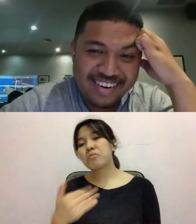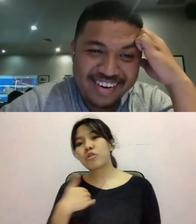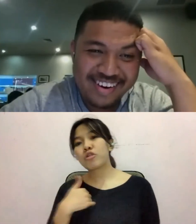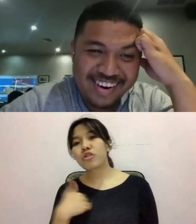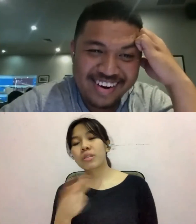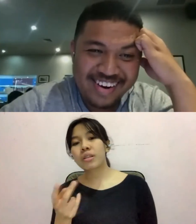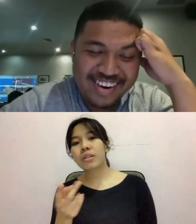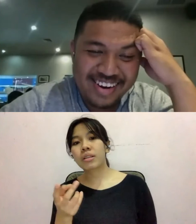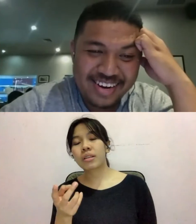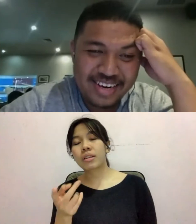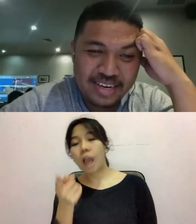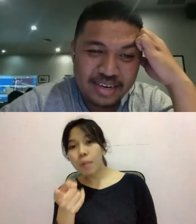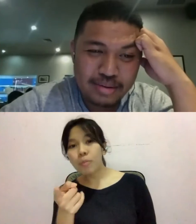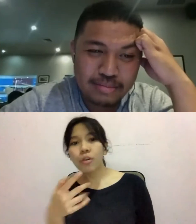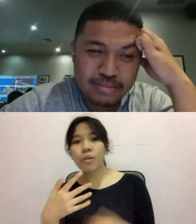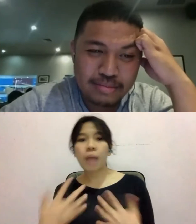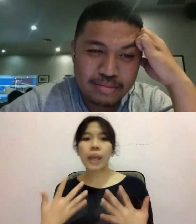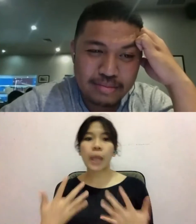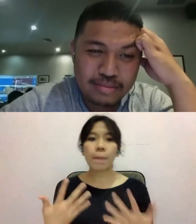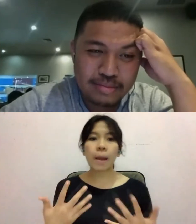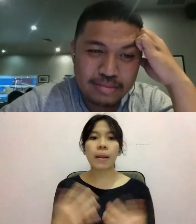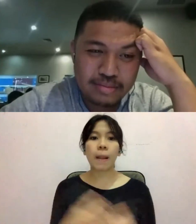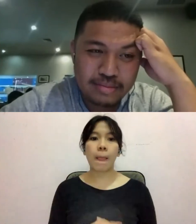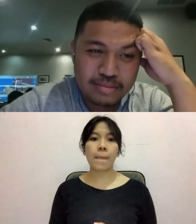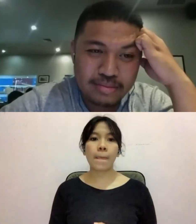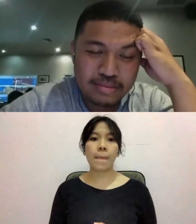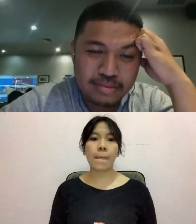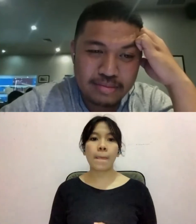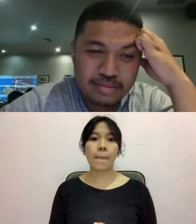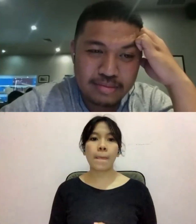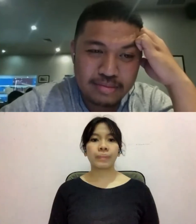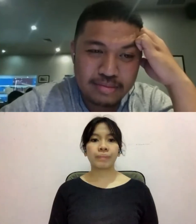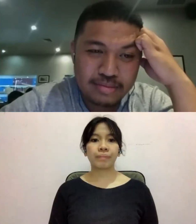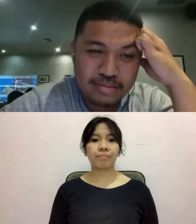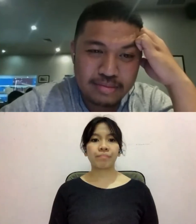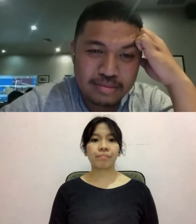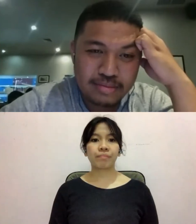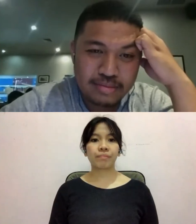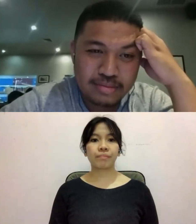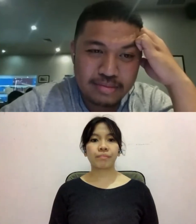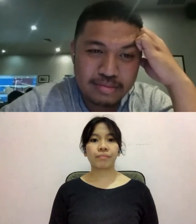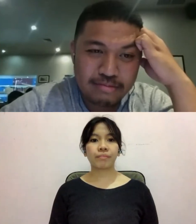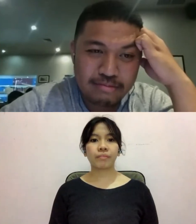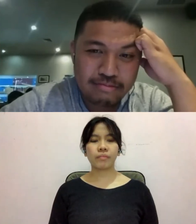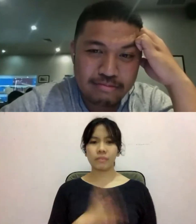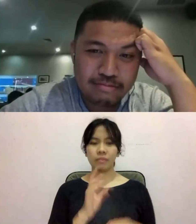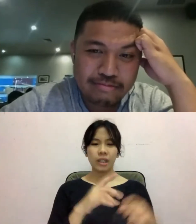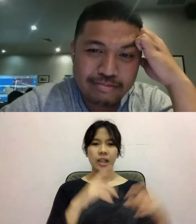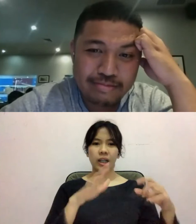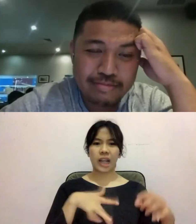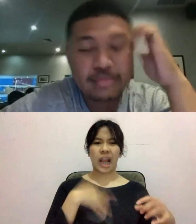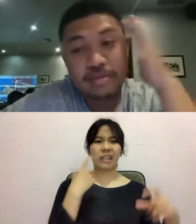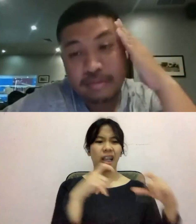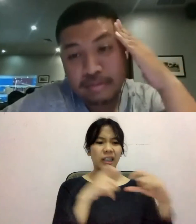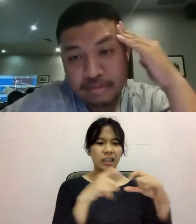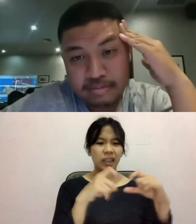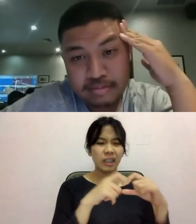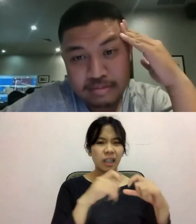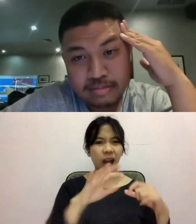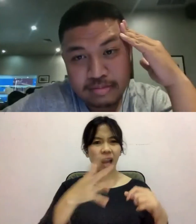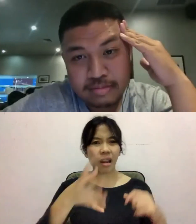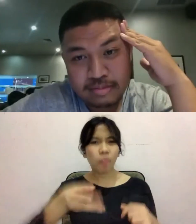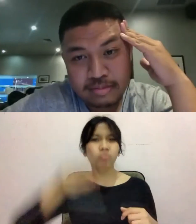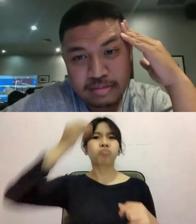How would you say if somebody say that love is irrational? In your experience, would that be the case, or is